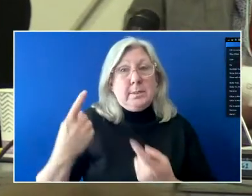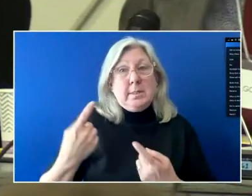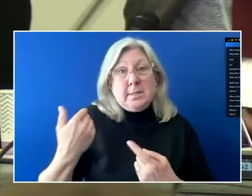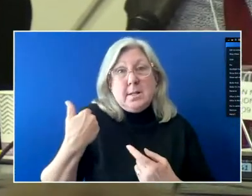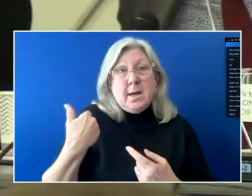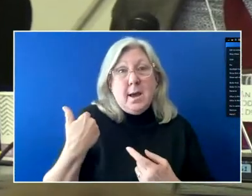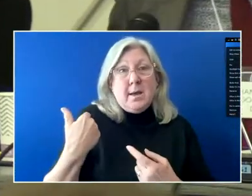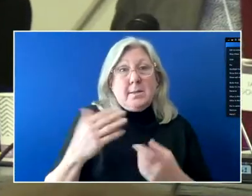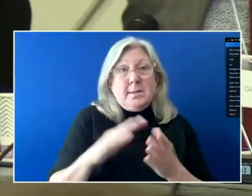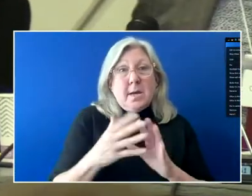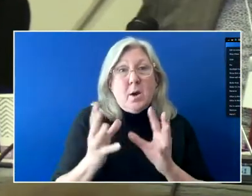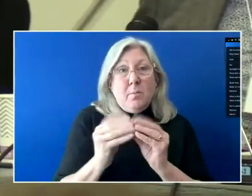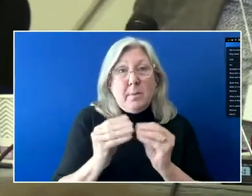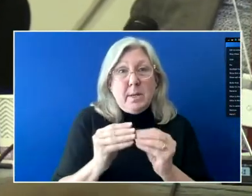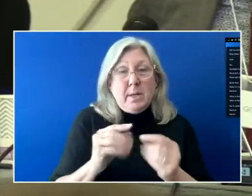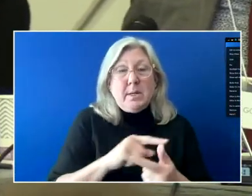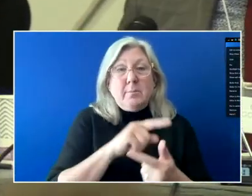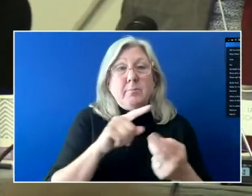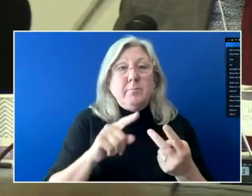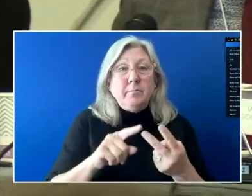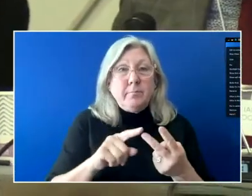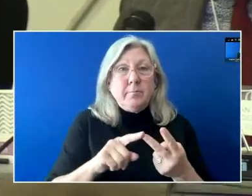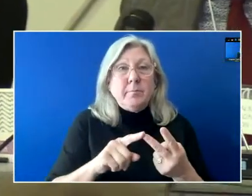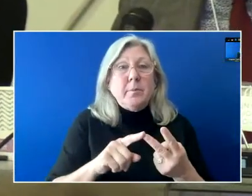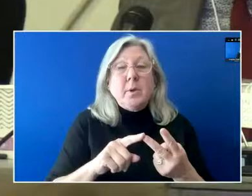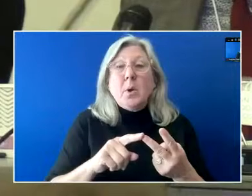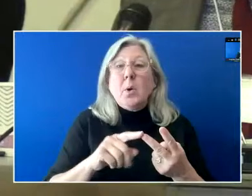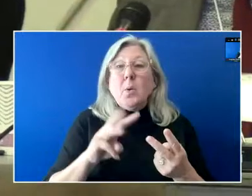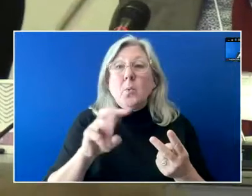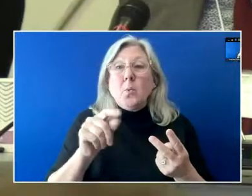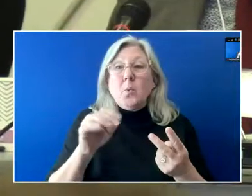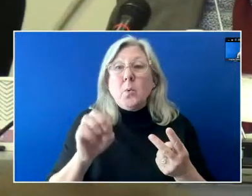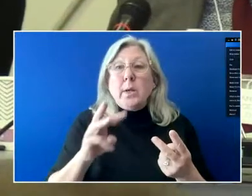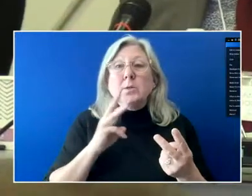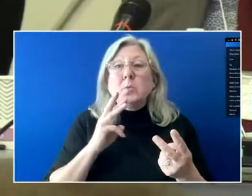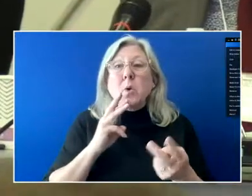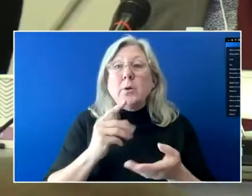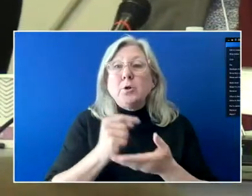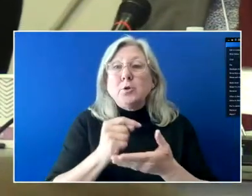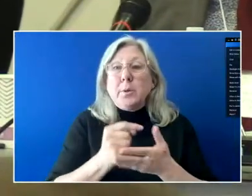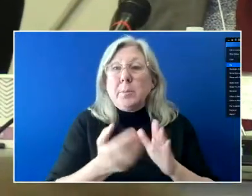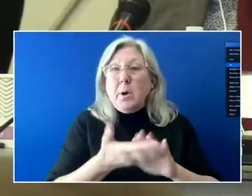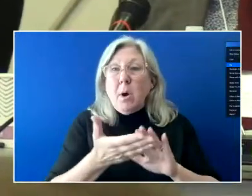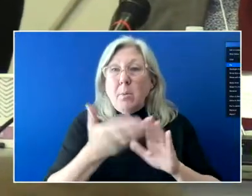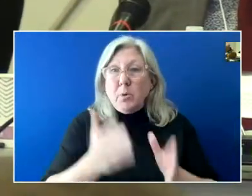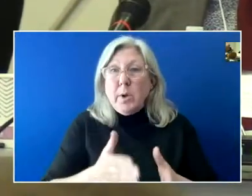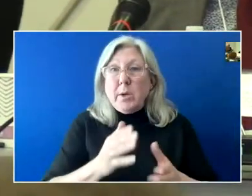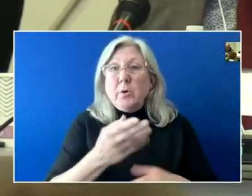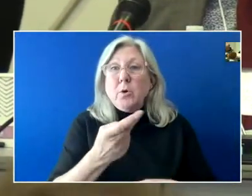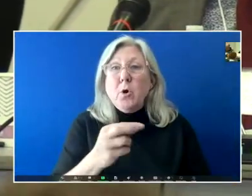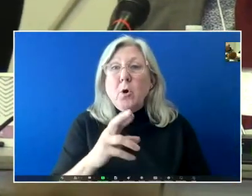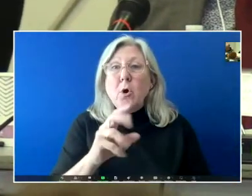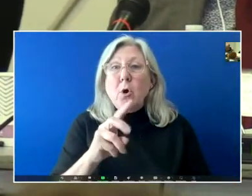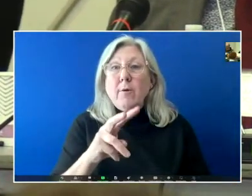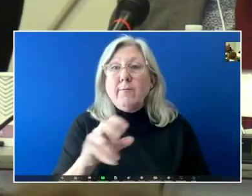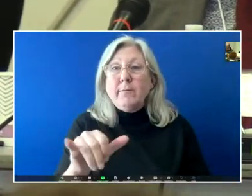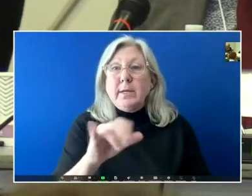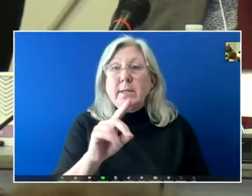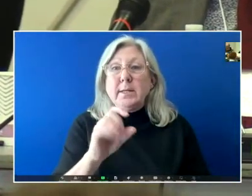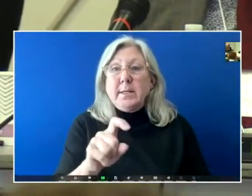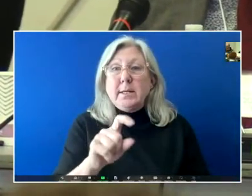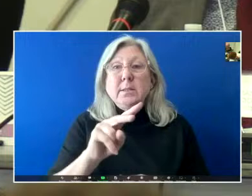whereas wastewater treatment chief operator Harvey Dix II was first employed by the town of